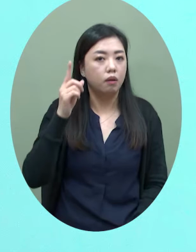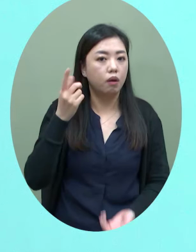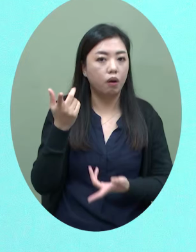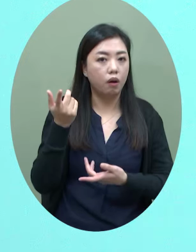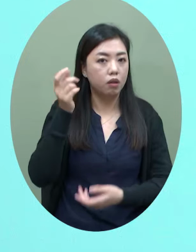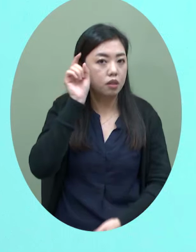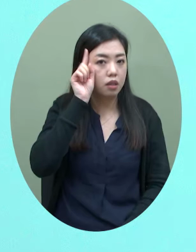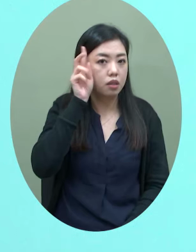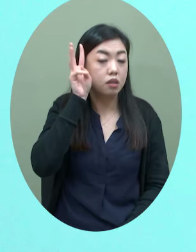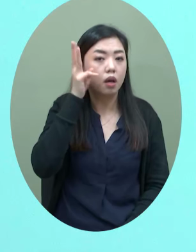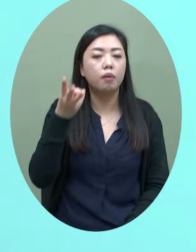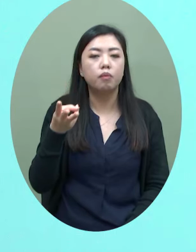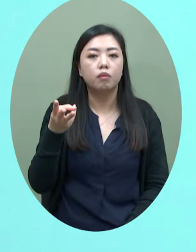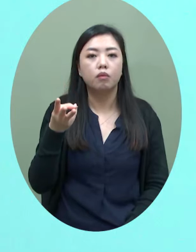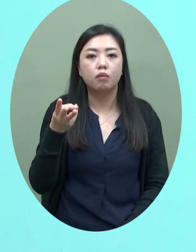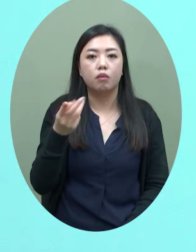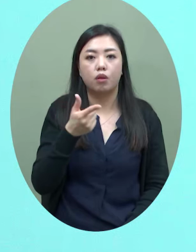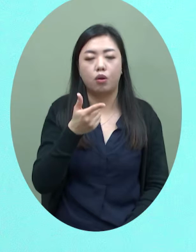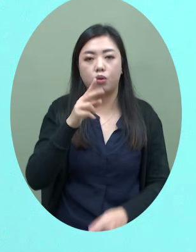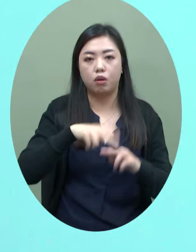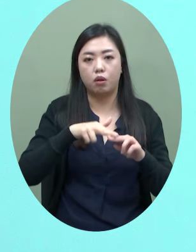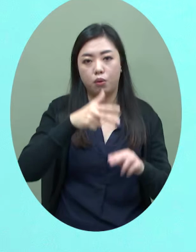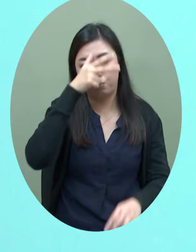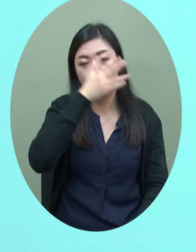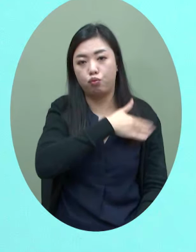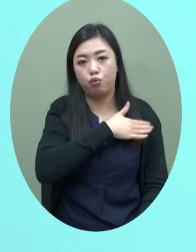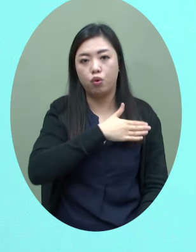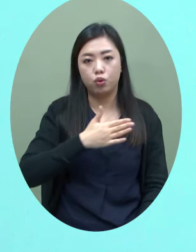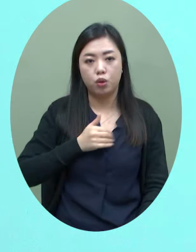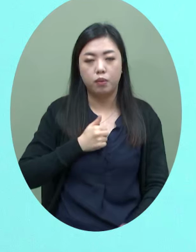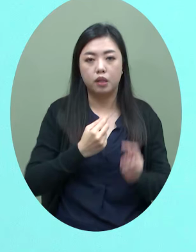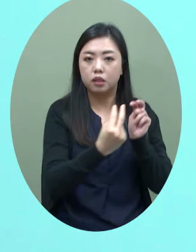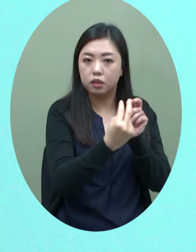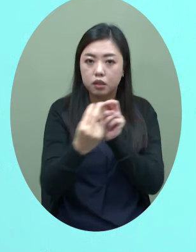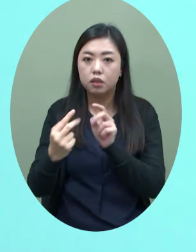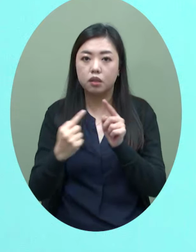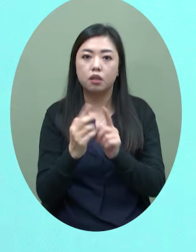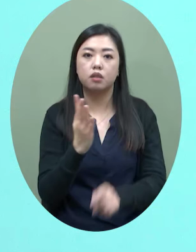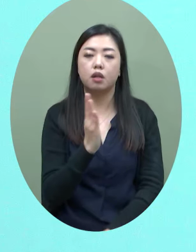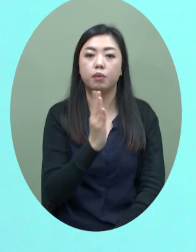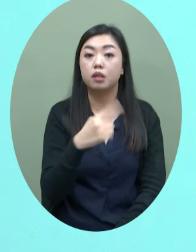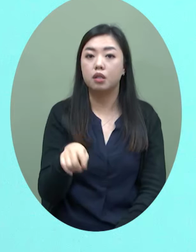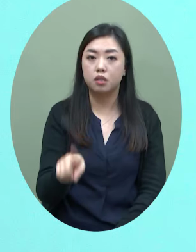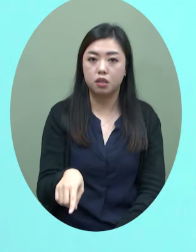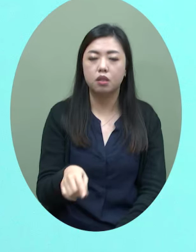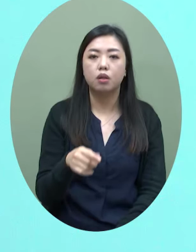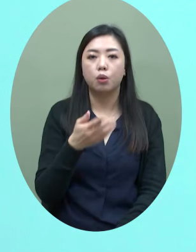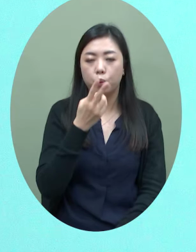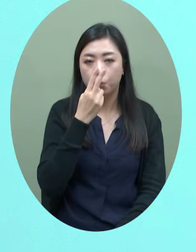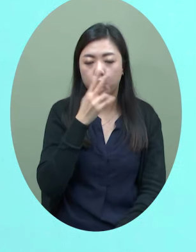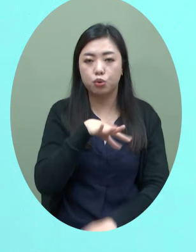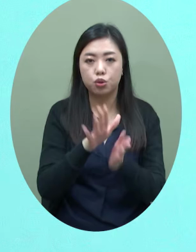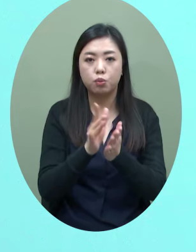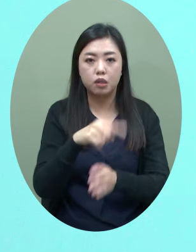hear more views from individuals about what they like to see insofar as the revised